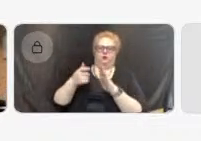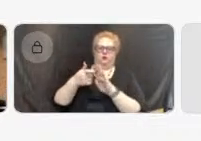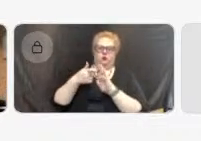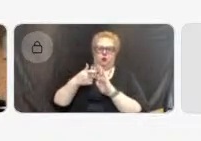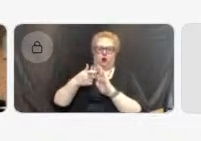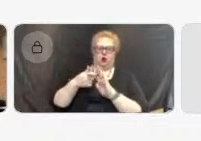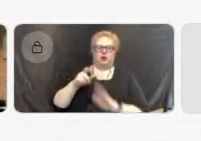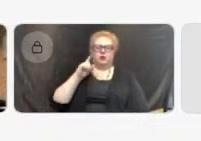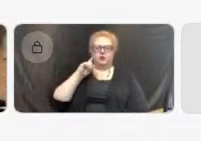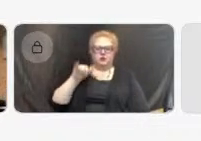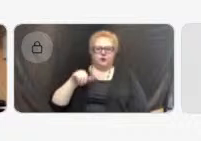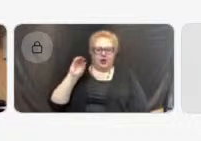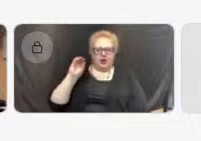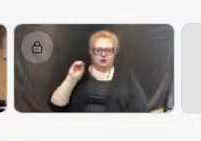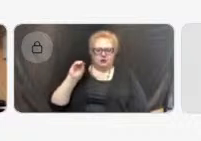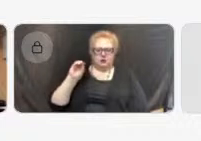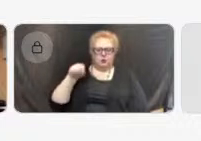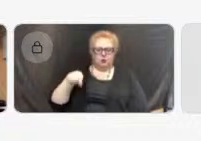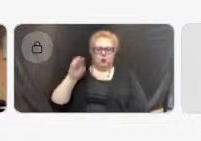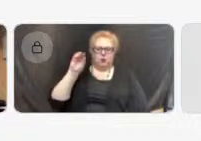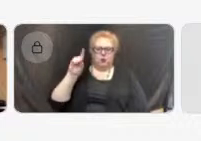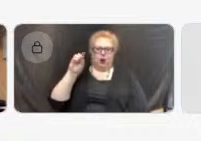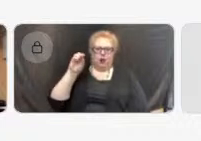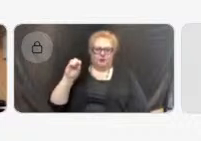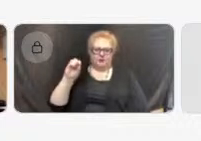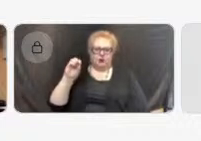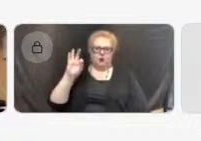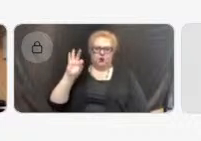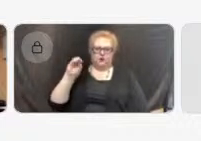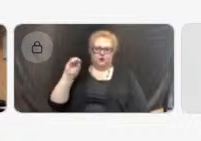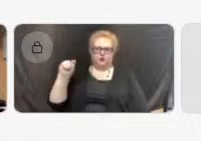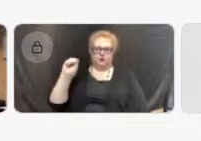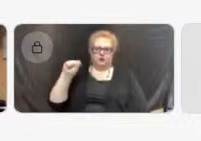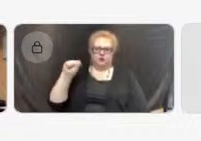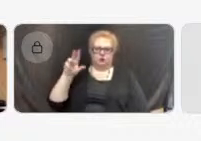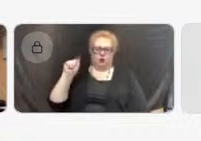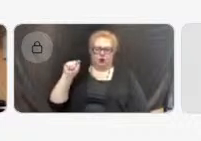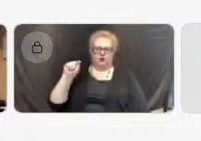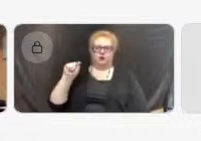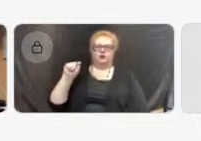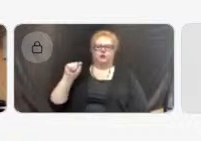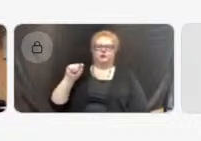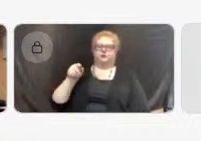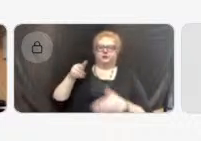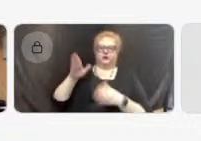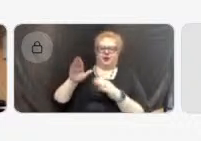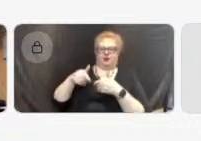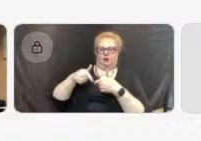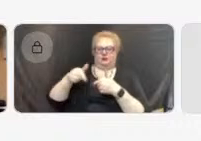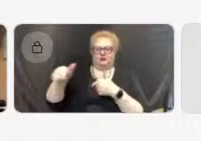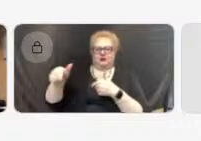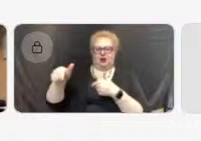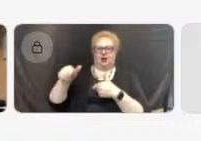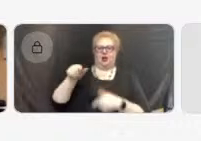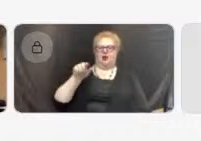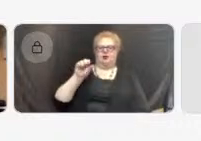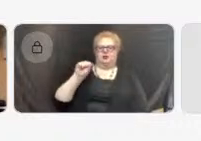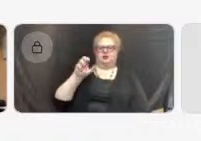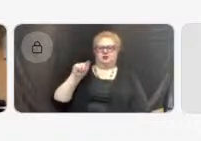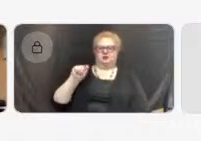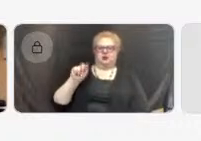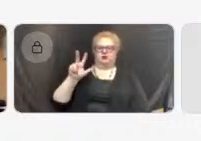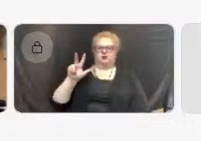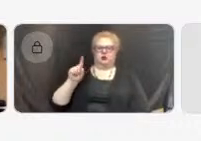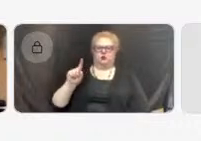50.10 foot lot width proposed. Variance to allow reduced lot depth, sections